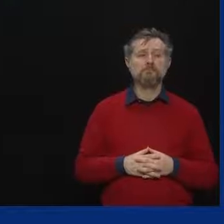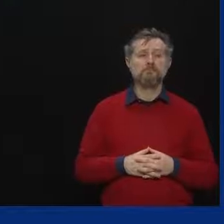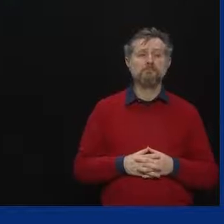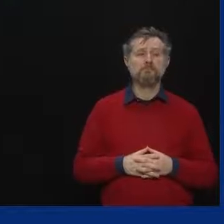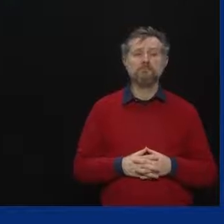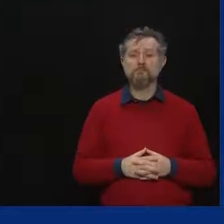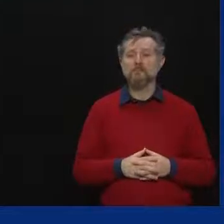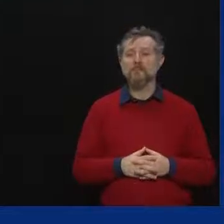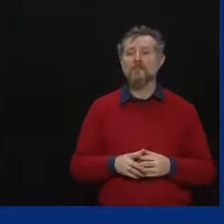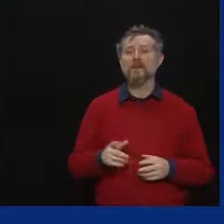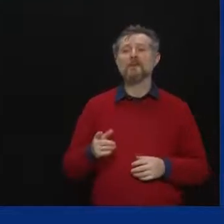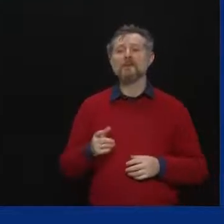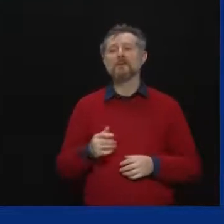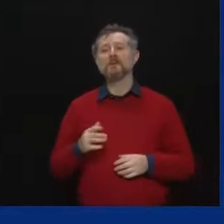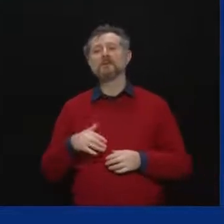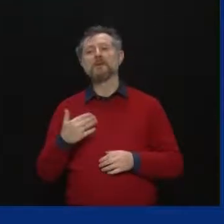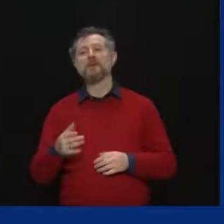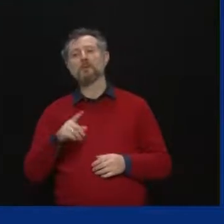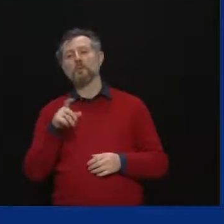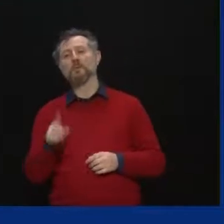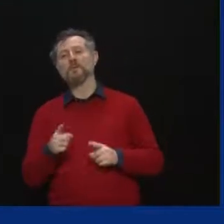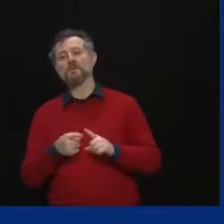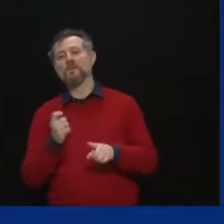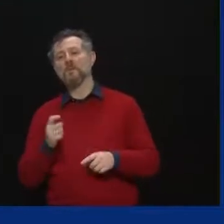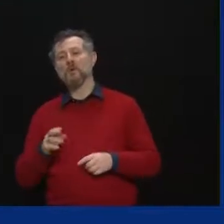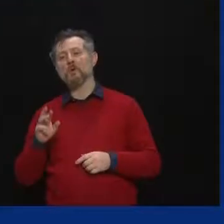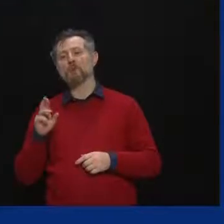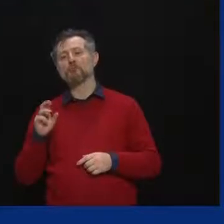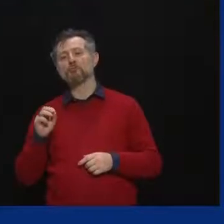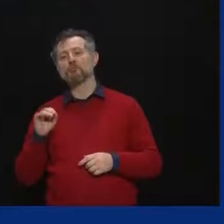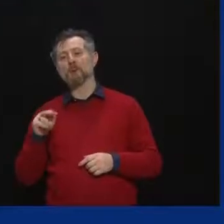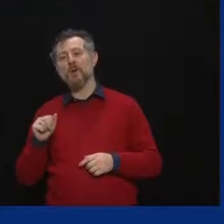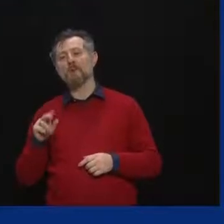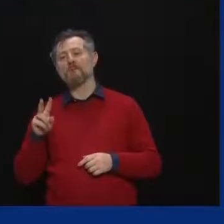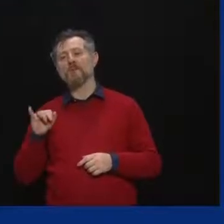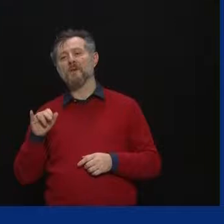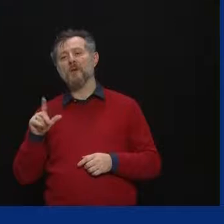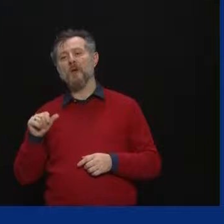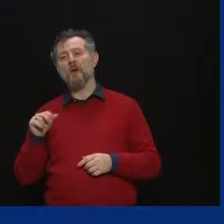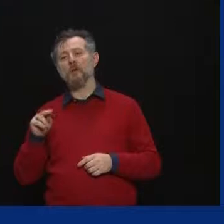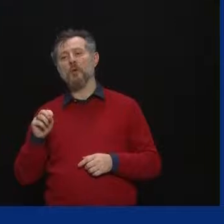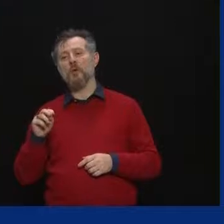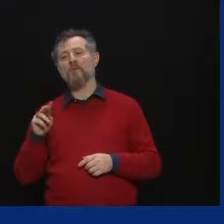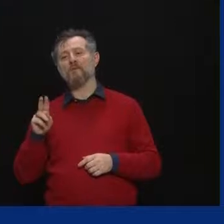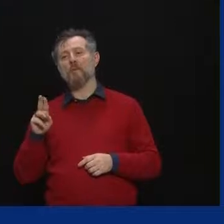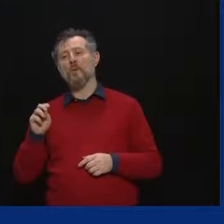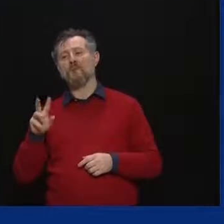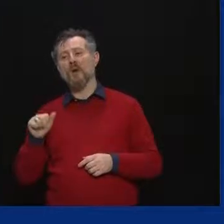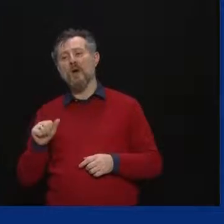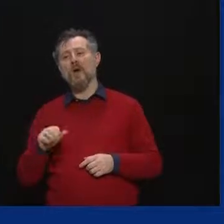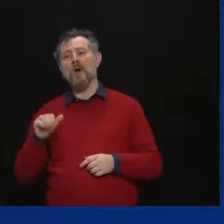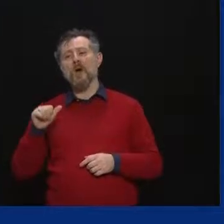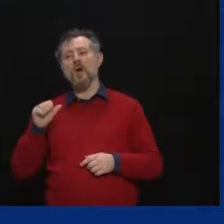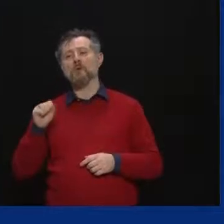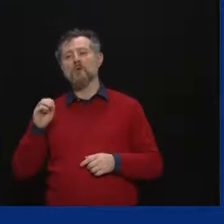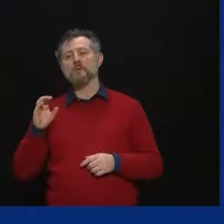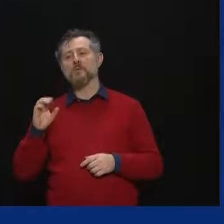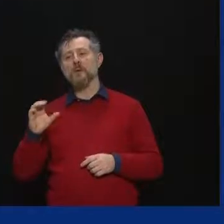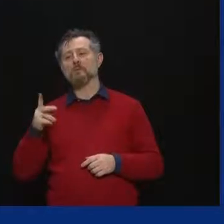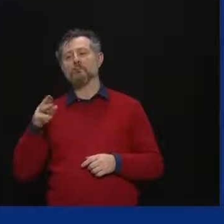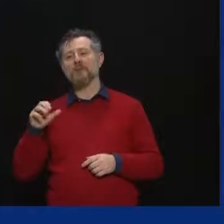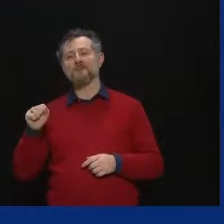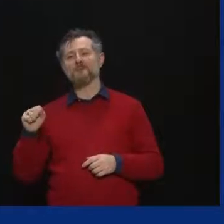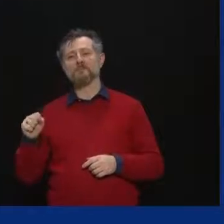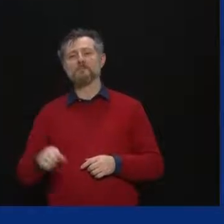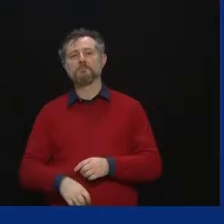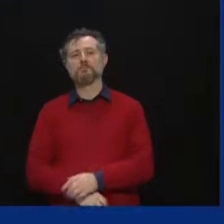Thank you, Governor. Your next question comes from Marina Villanueva of the Associated Press. Marina, your mic is open. Hi, Governor.